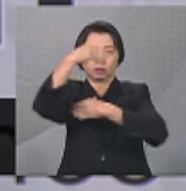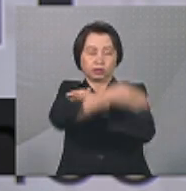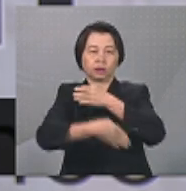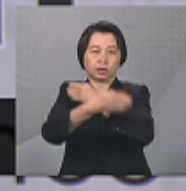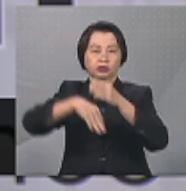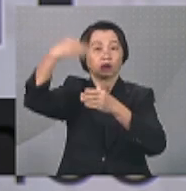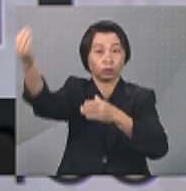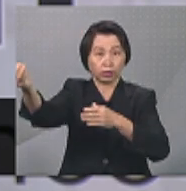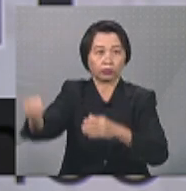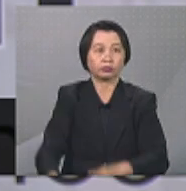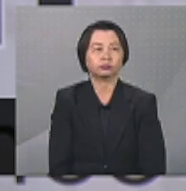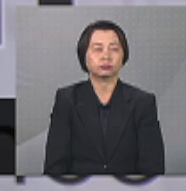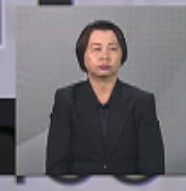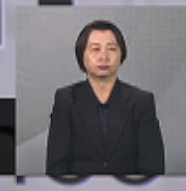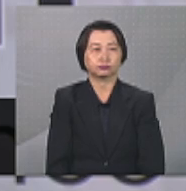lain.